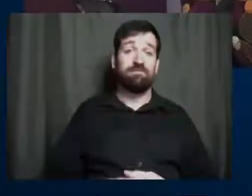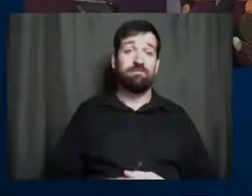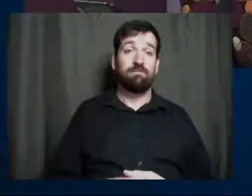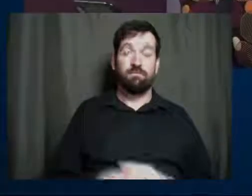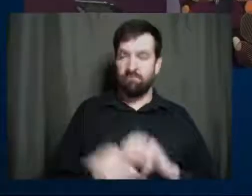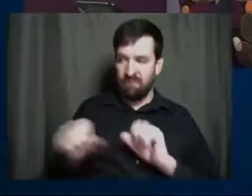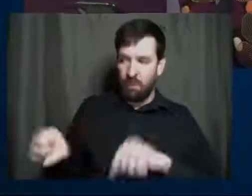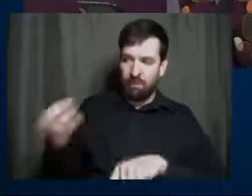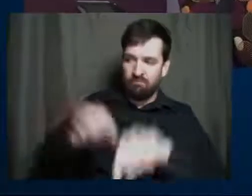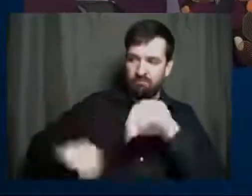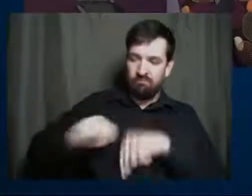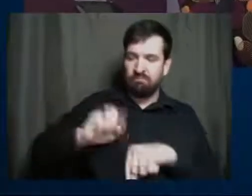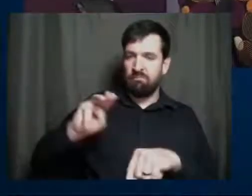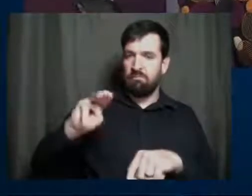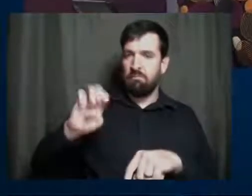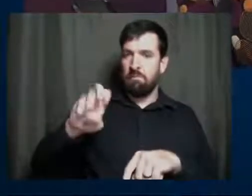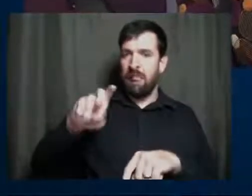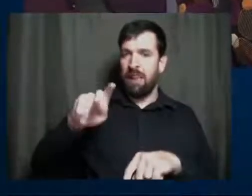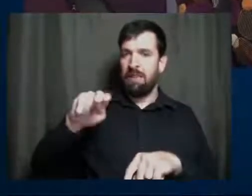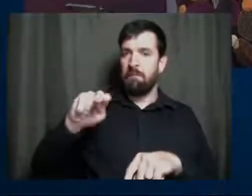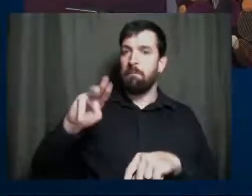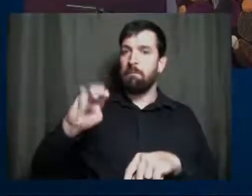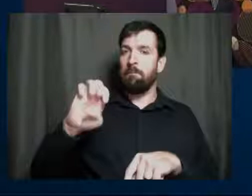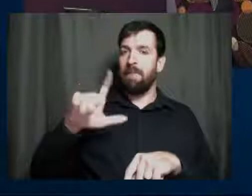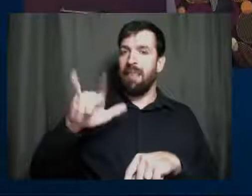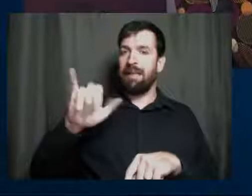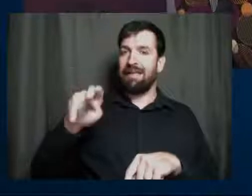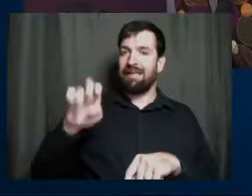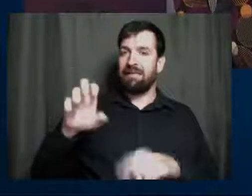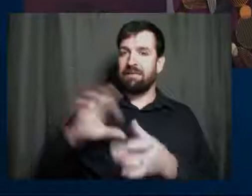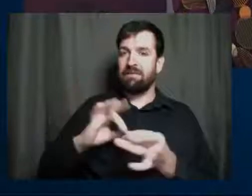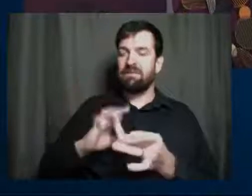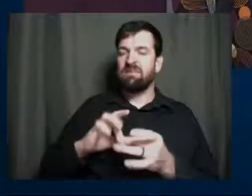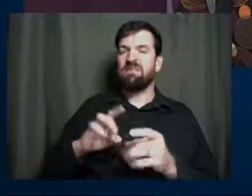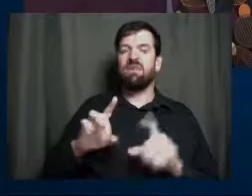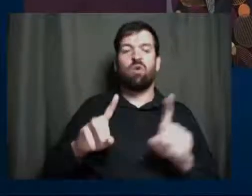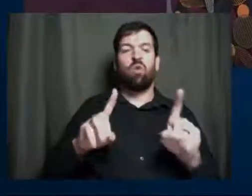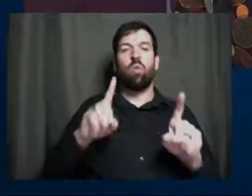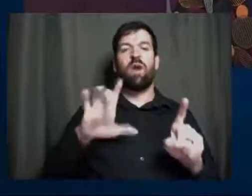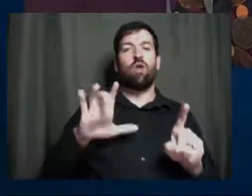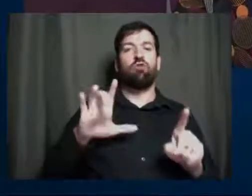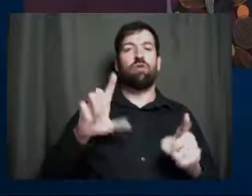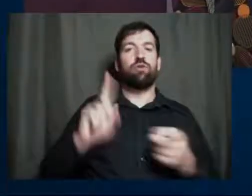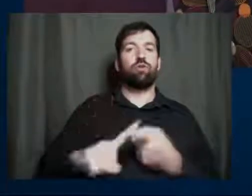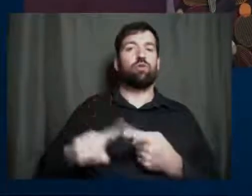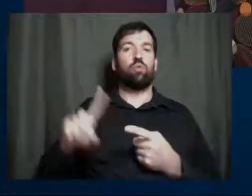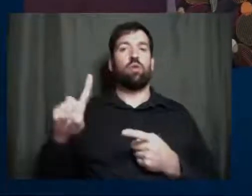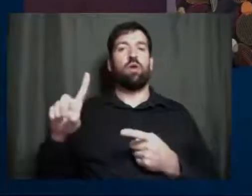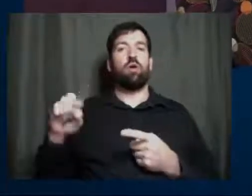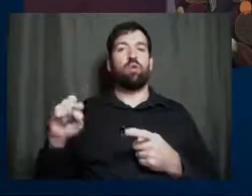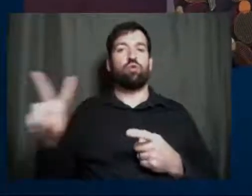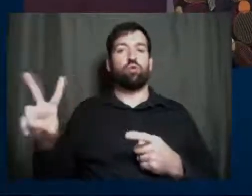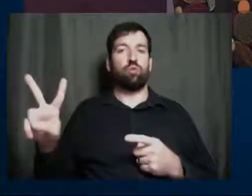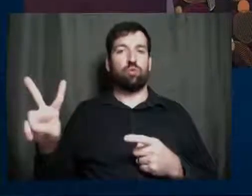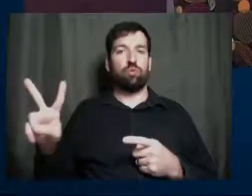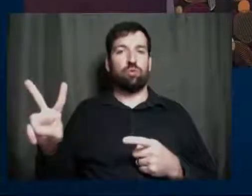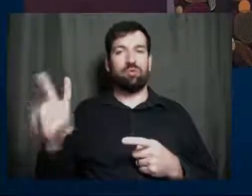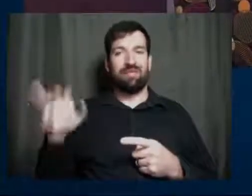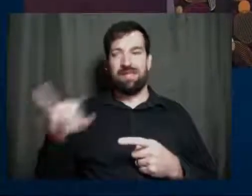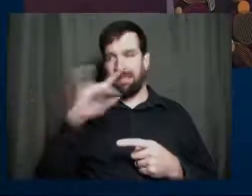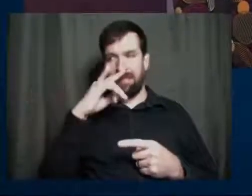Because Melanie got back with me, and she said those fevers are about 100 to 102 on that kid that is in his